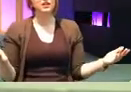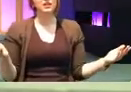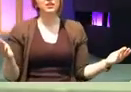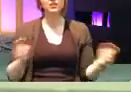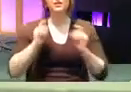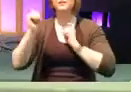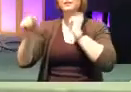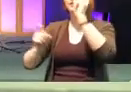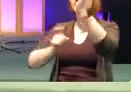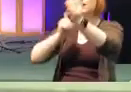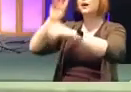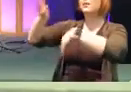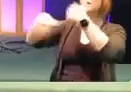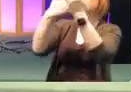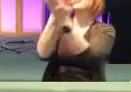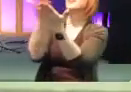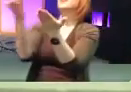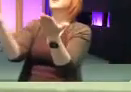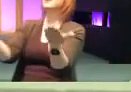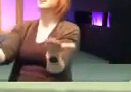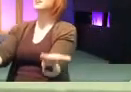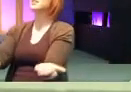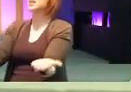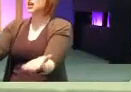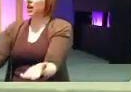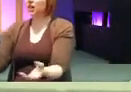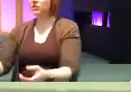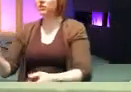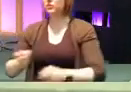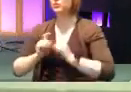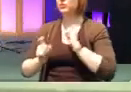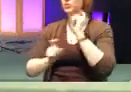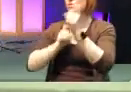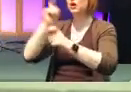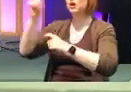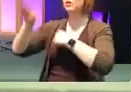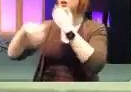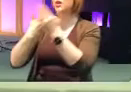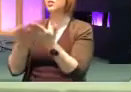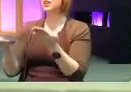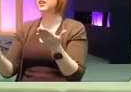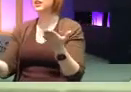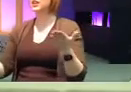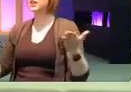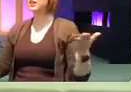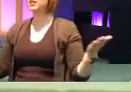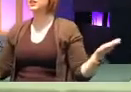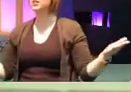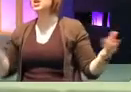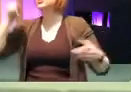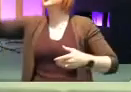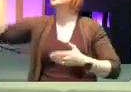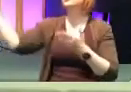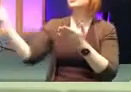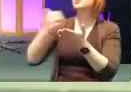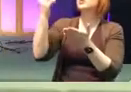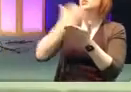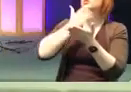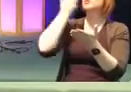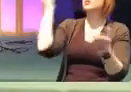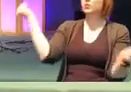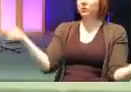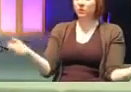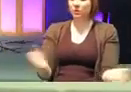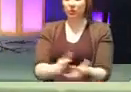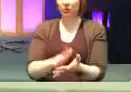all. For from you are all things, and to you are all things. You